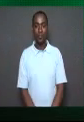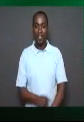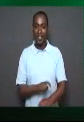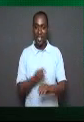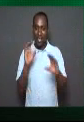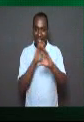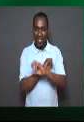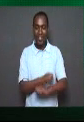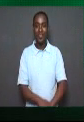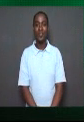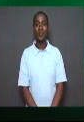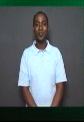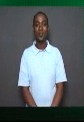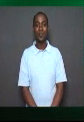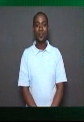Time's up.